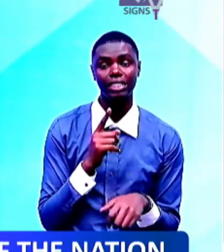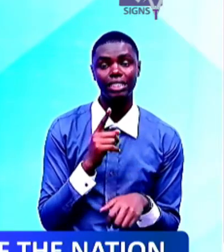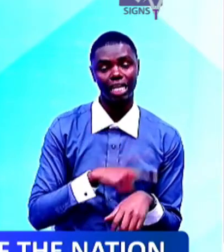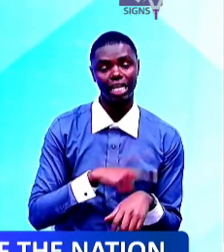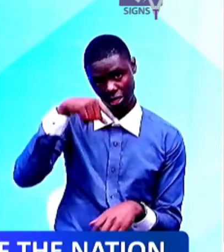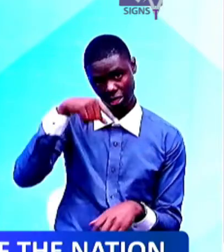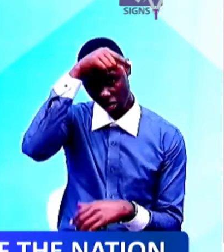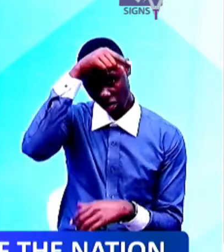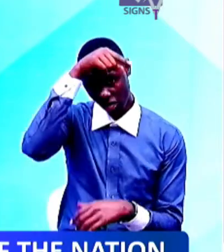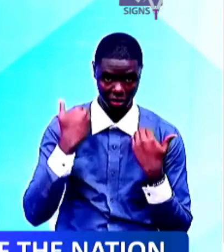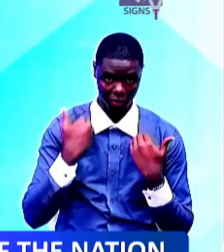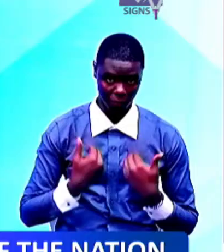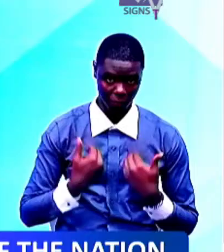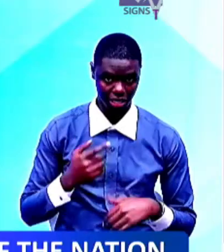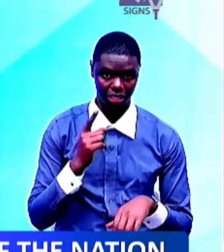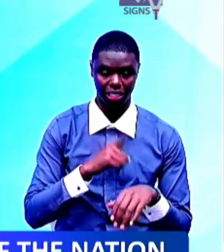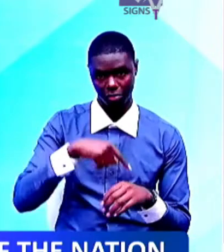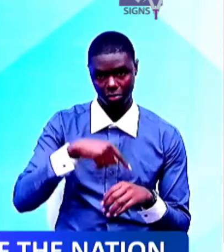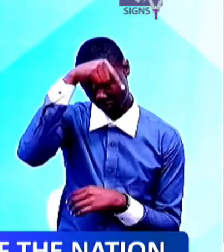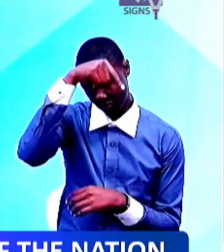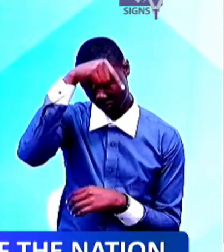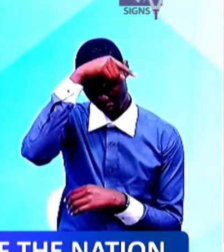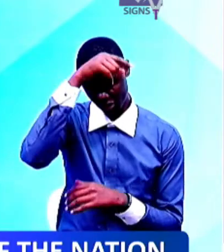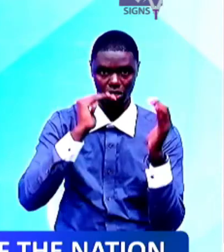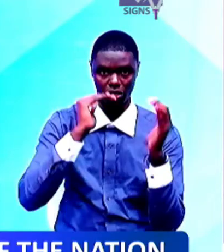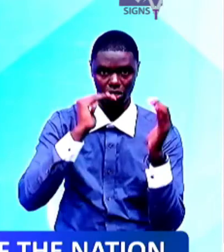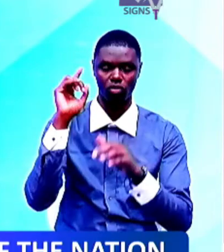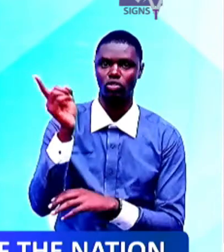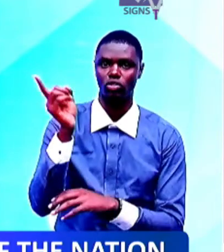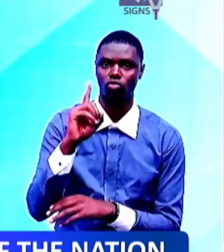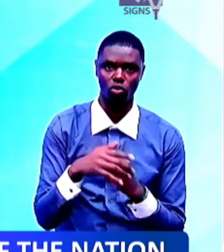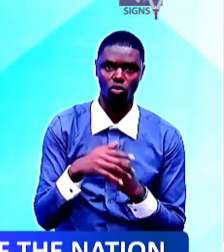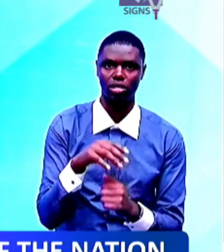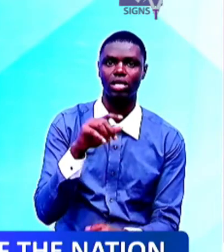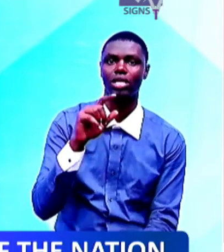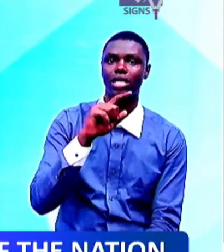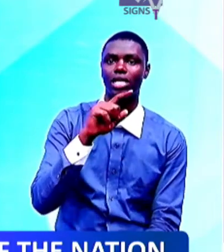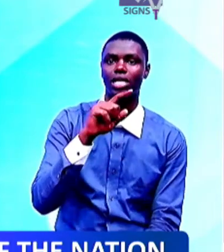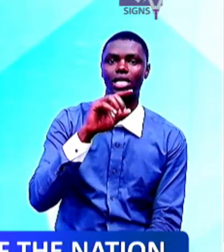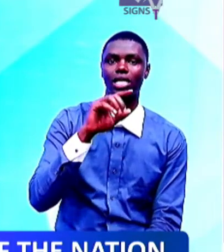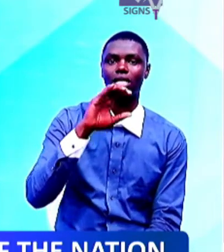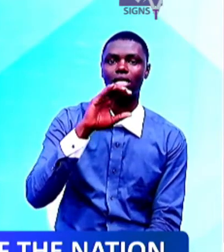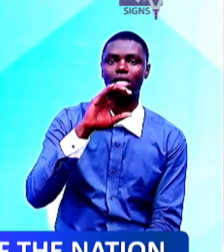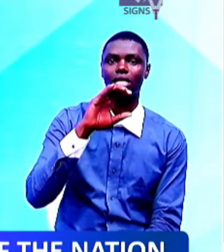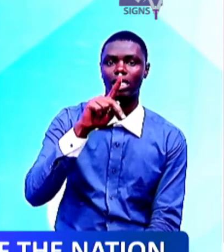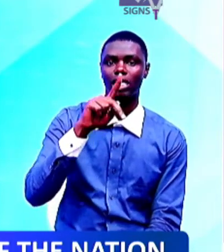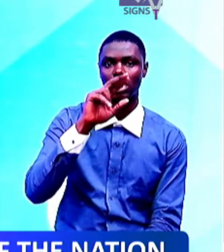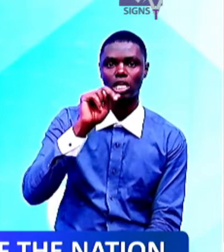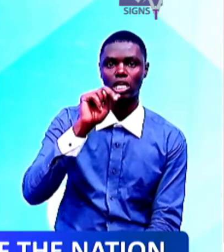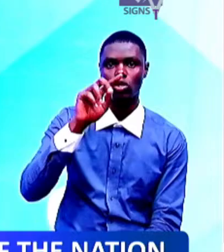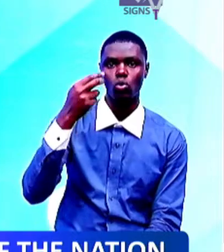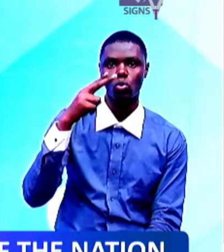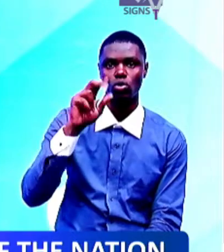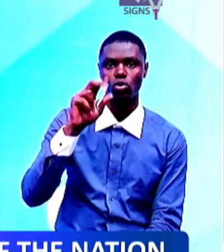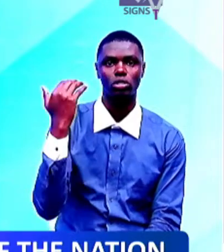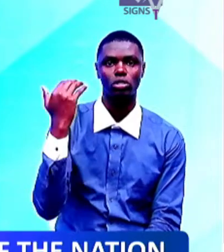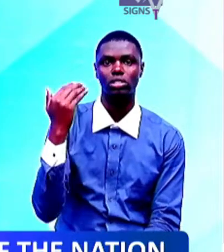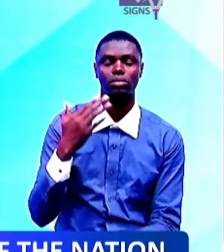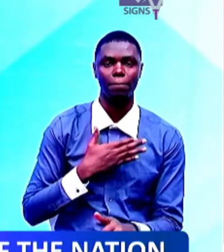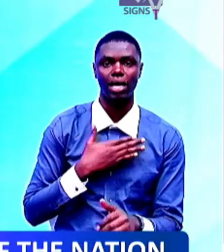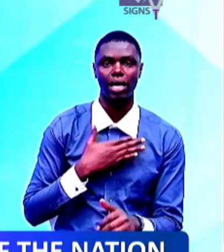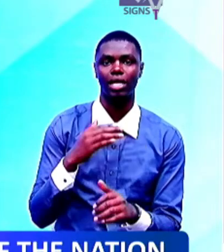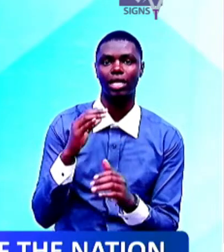graduating, personally, when I was graduating from University of Nairobi, Zach Kinude, the former CS, was my classmate. He became a CAS